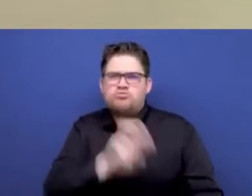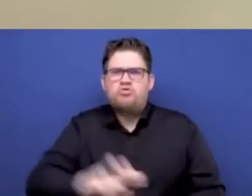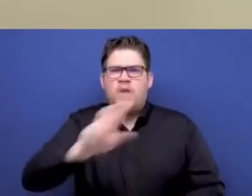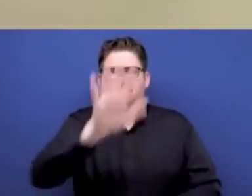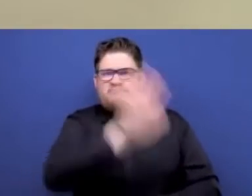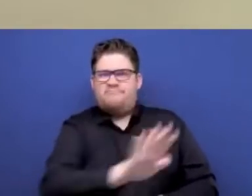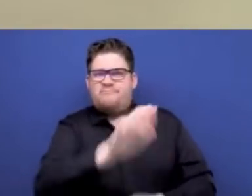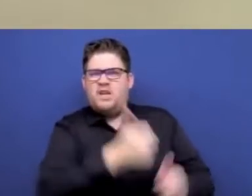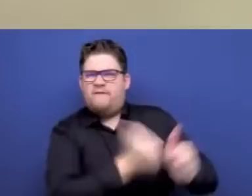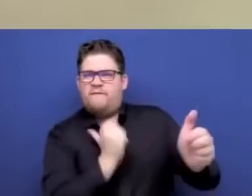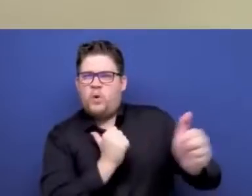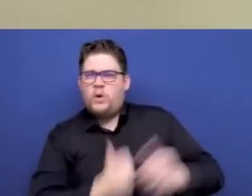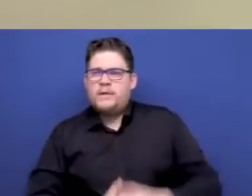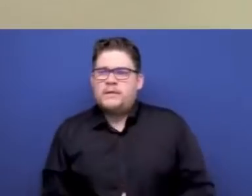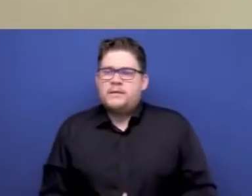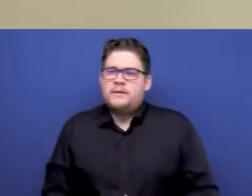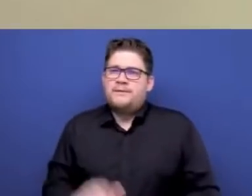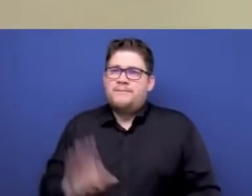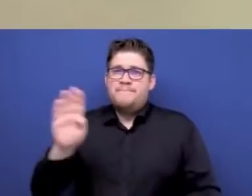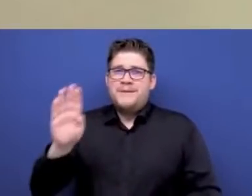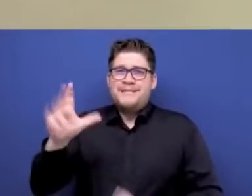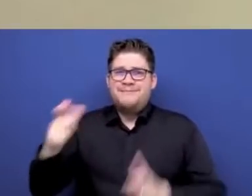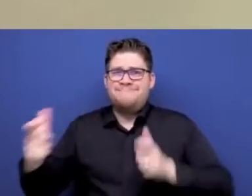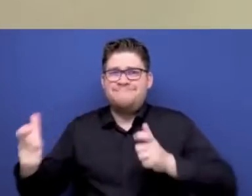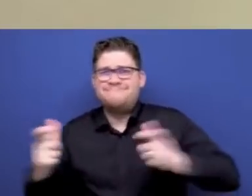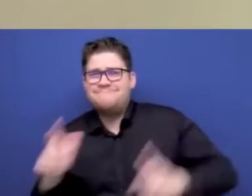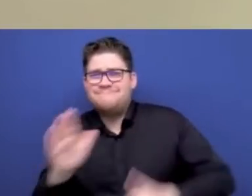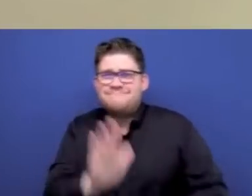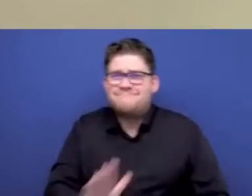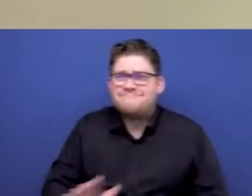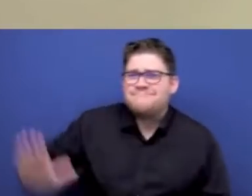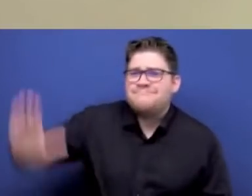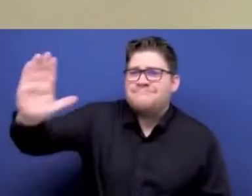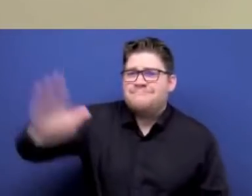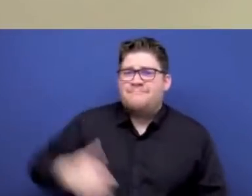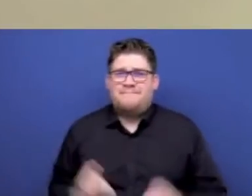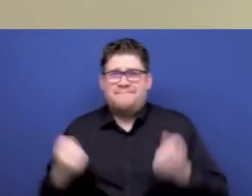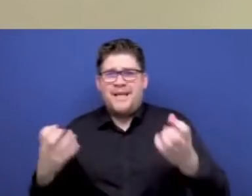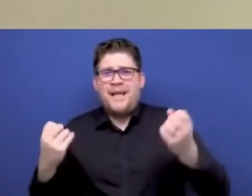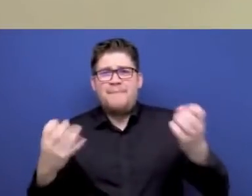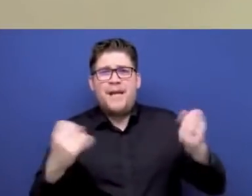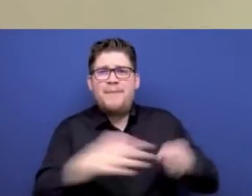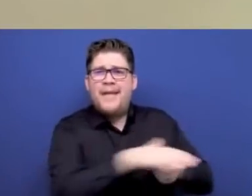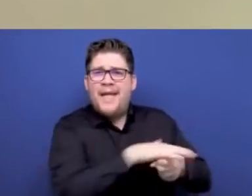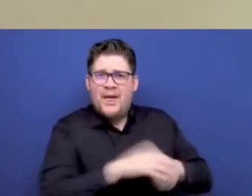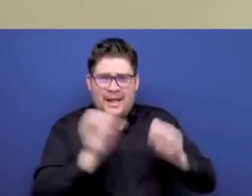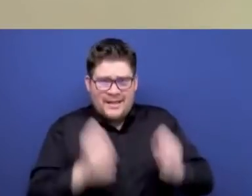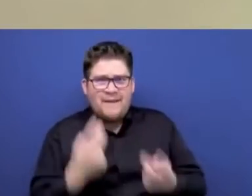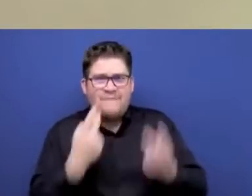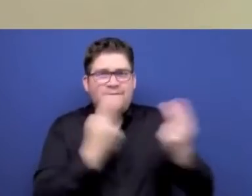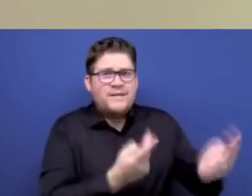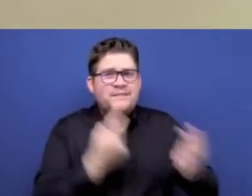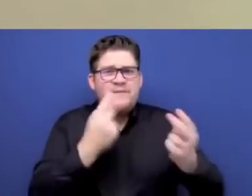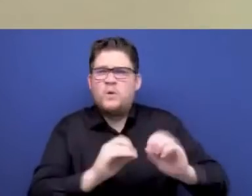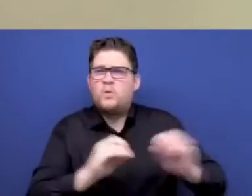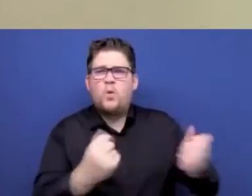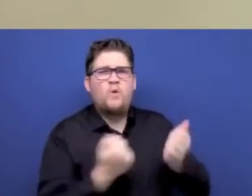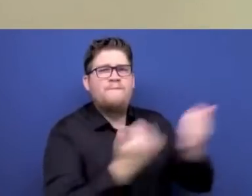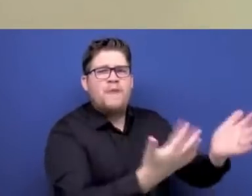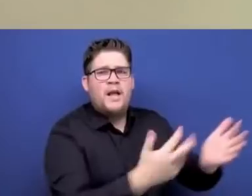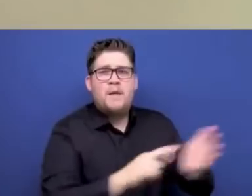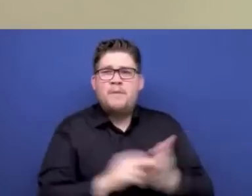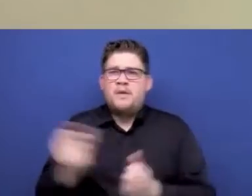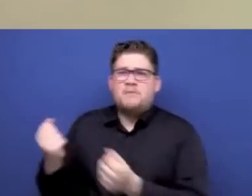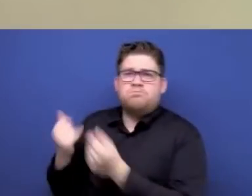areas that do not directly or are not directly impacted by wildfires and open for business. For donation management, I'd like